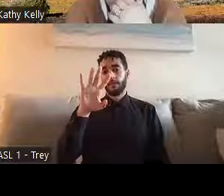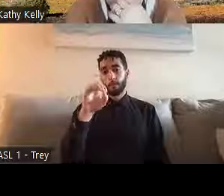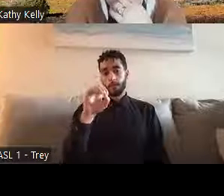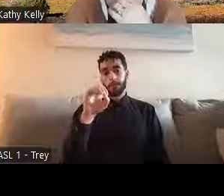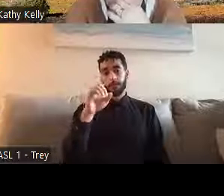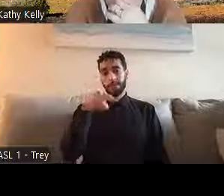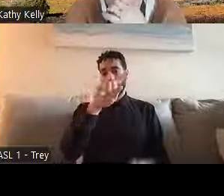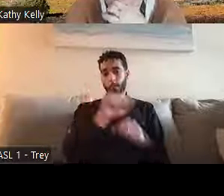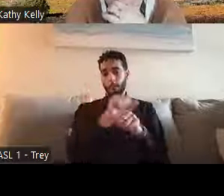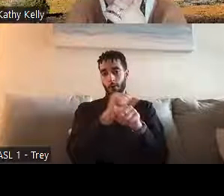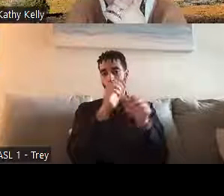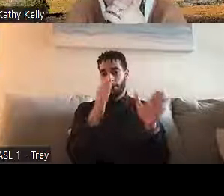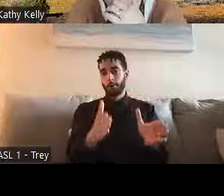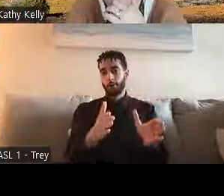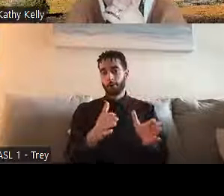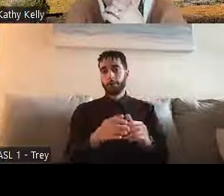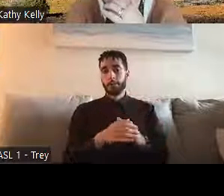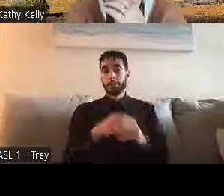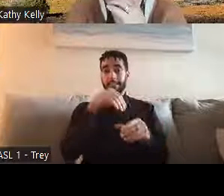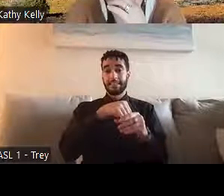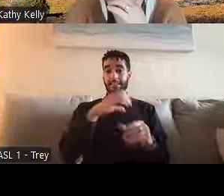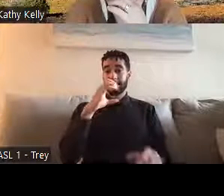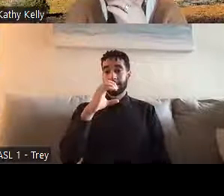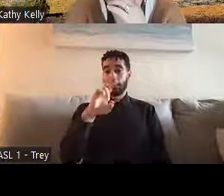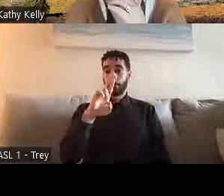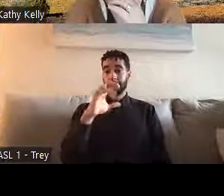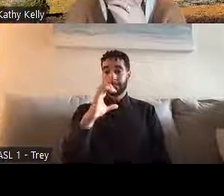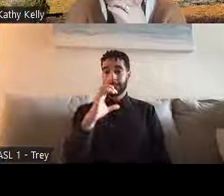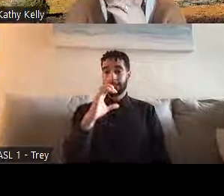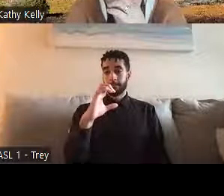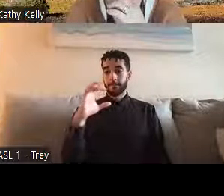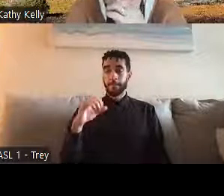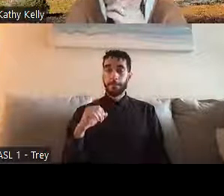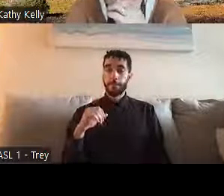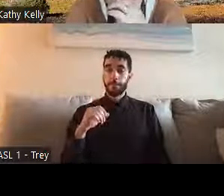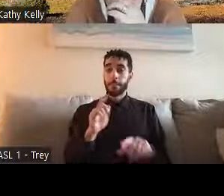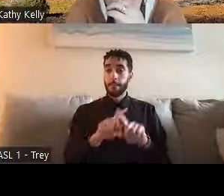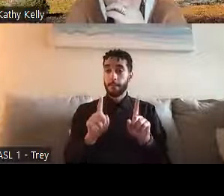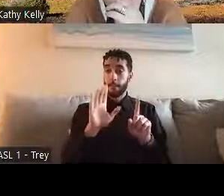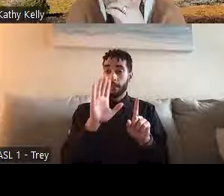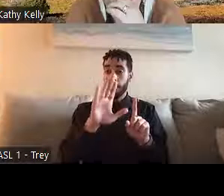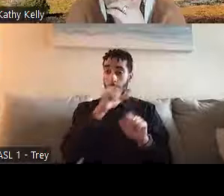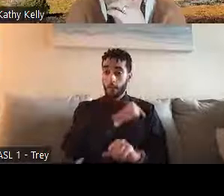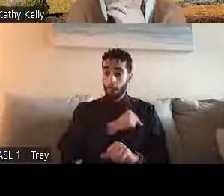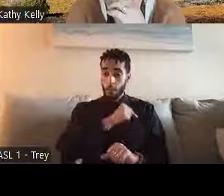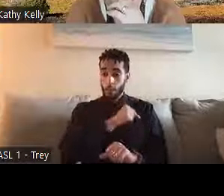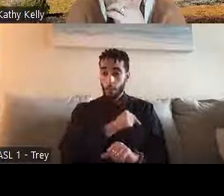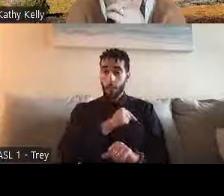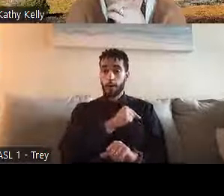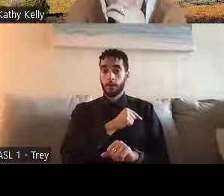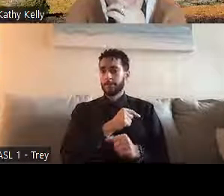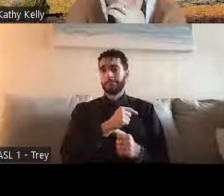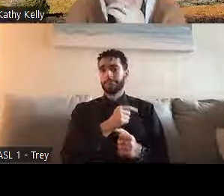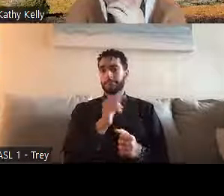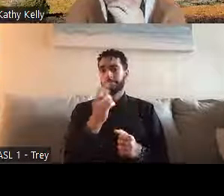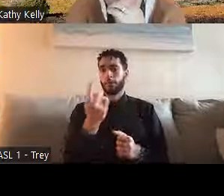including admin staff within the CRC system. But assuring quality is always a number